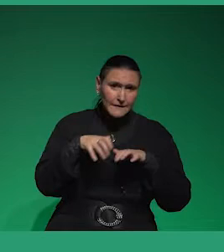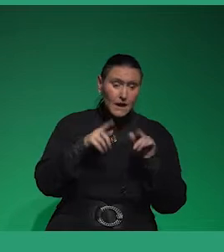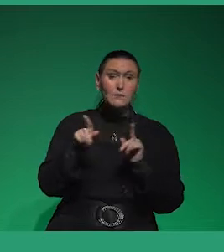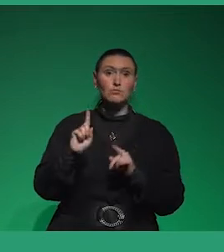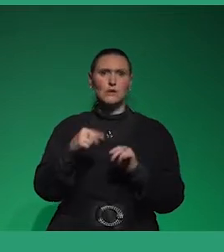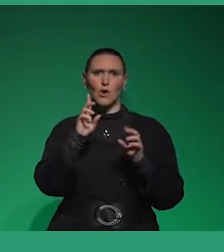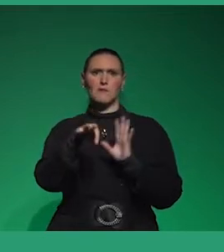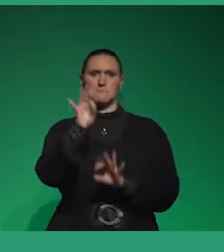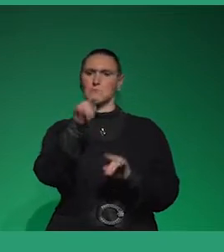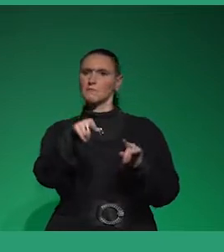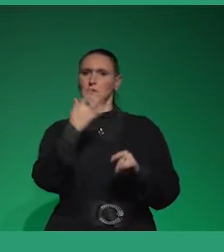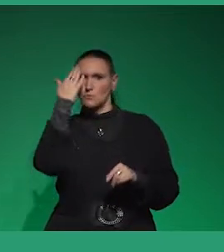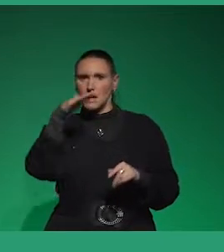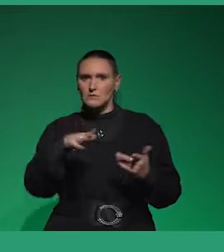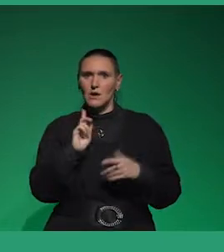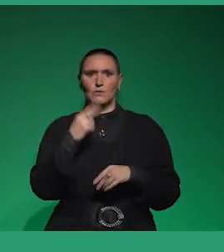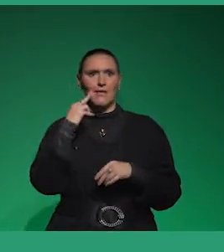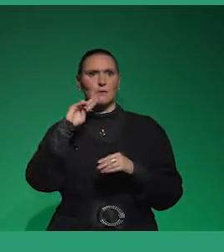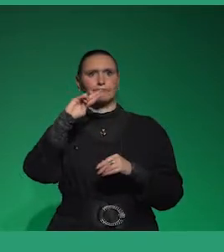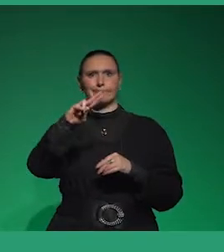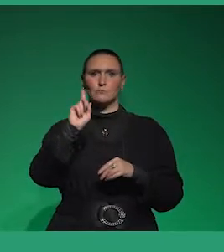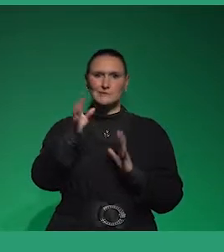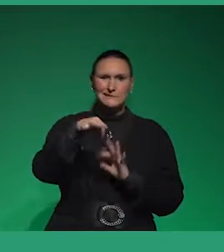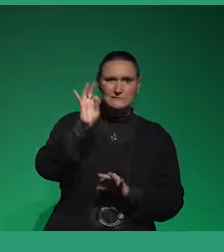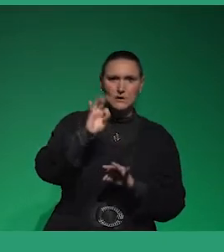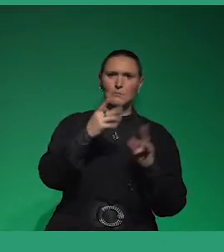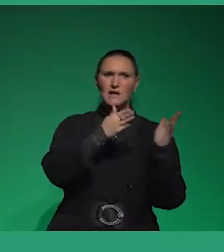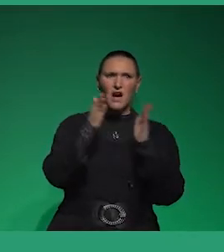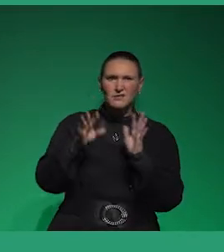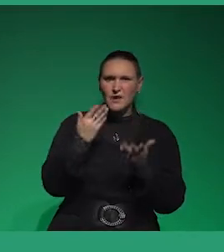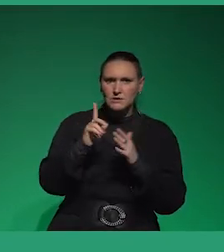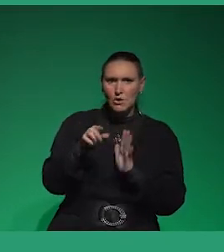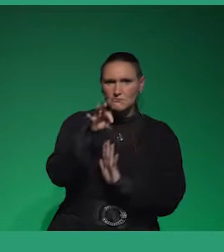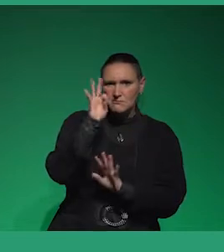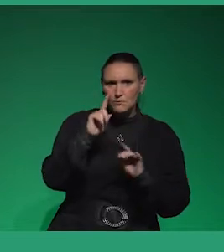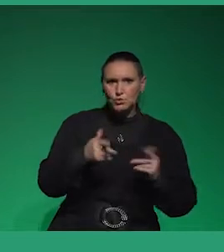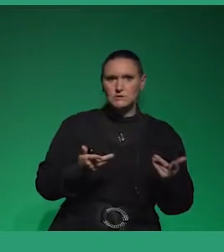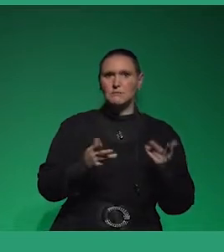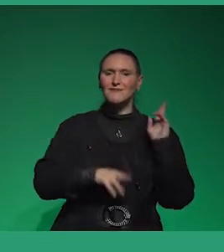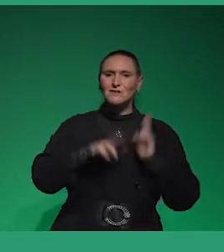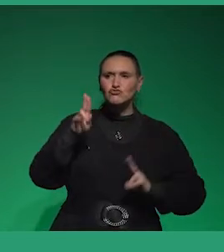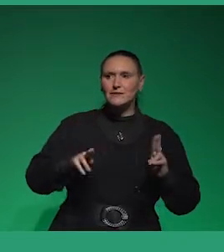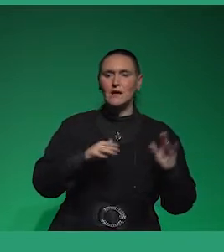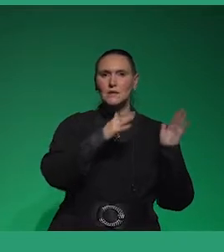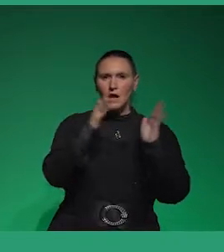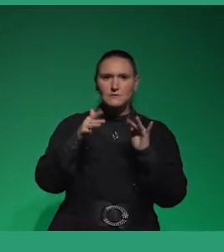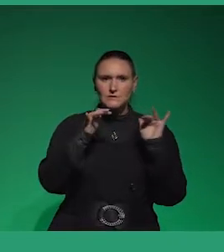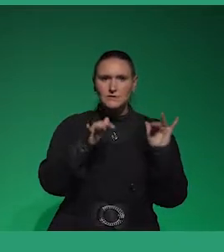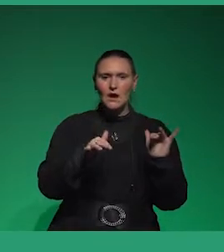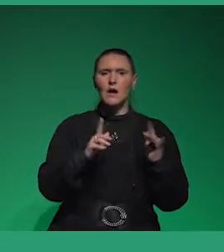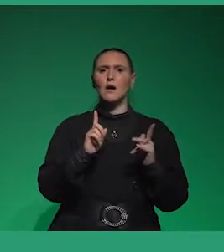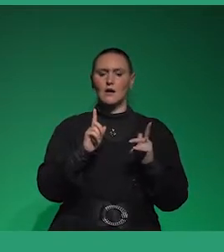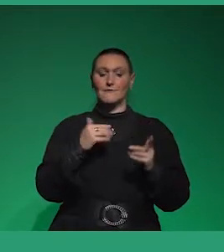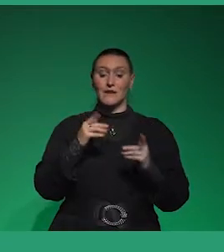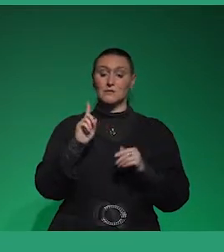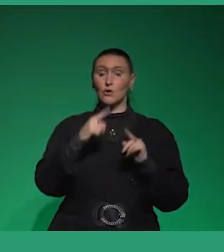on them and identify them to the species. But a lot of species that we find are actually new